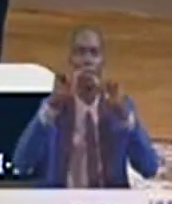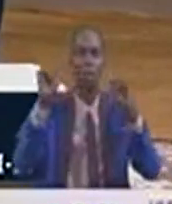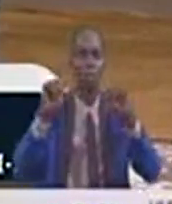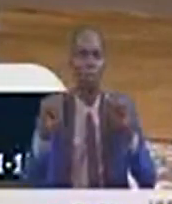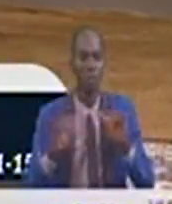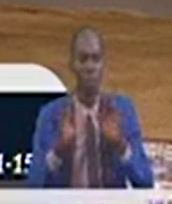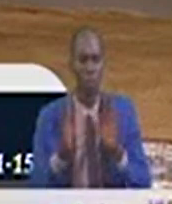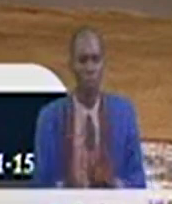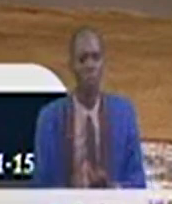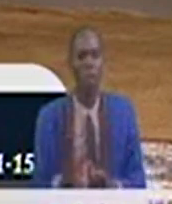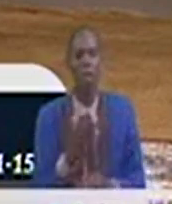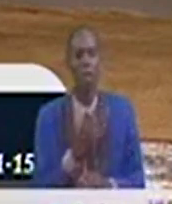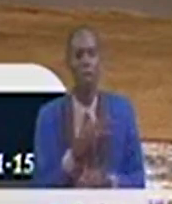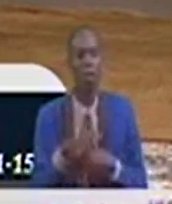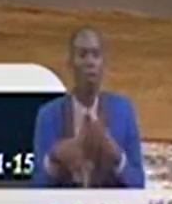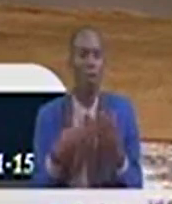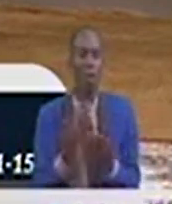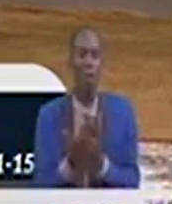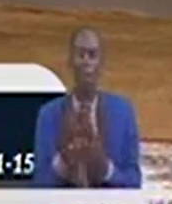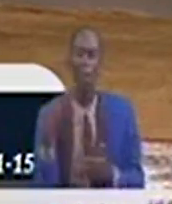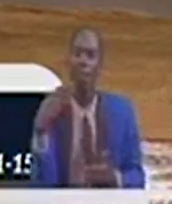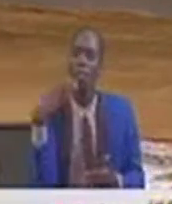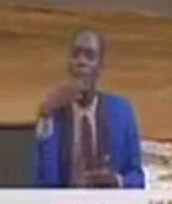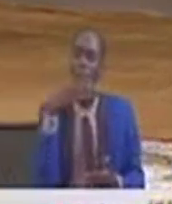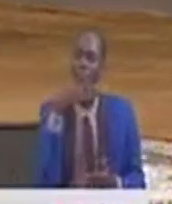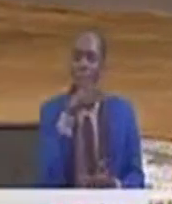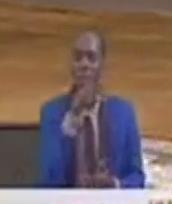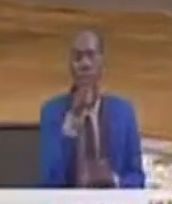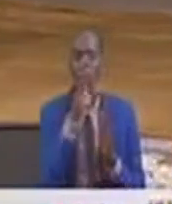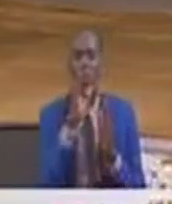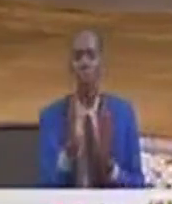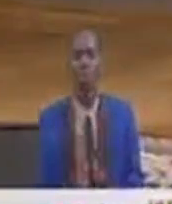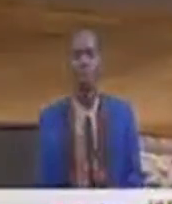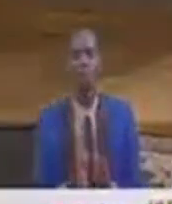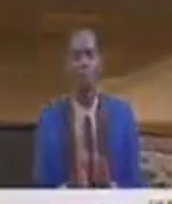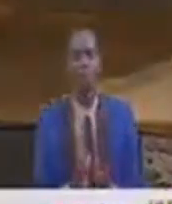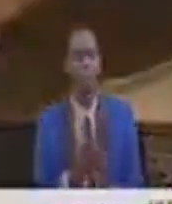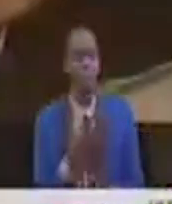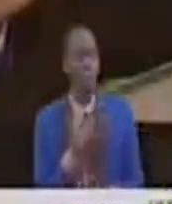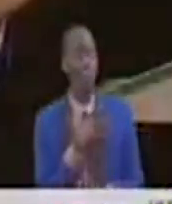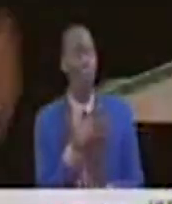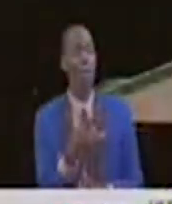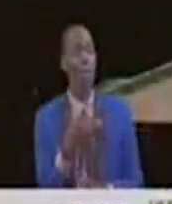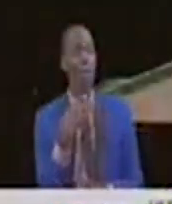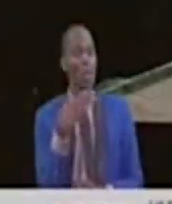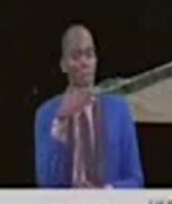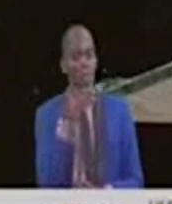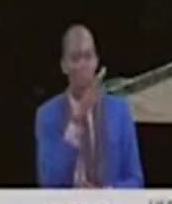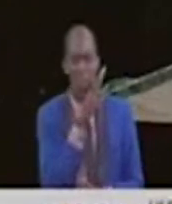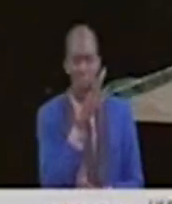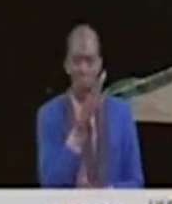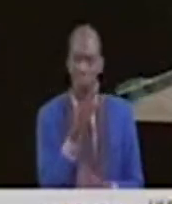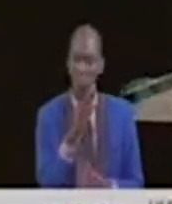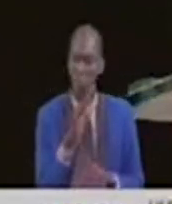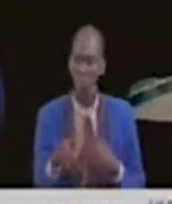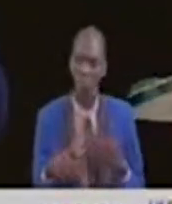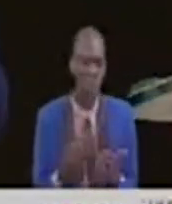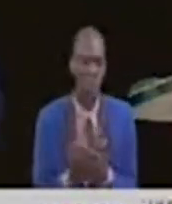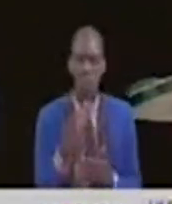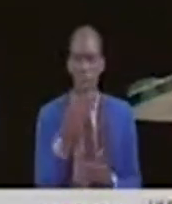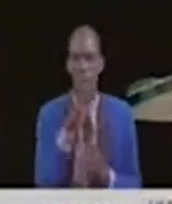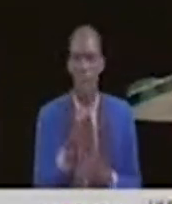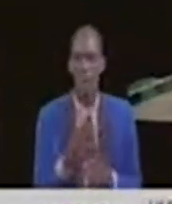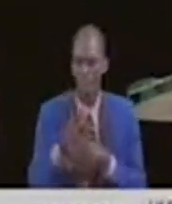all liars. Please remember that white lie. All liars,